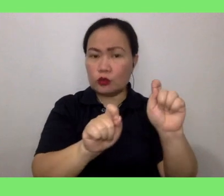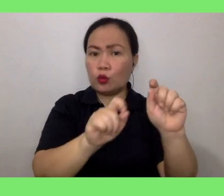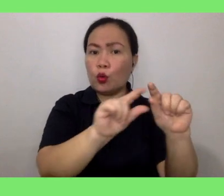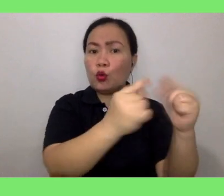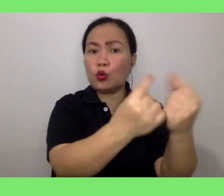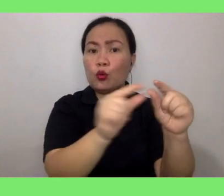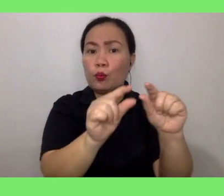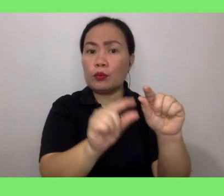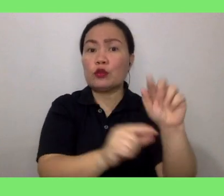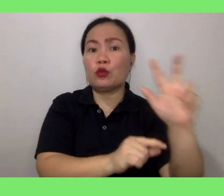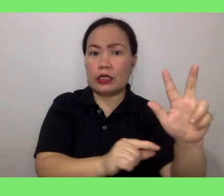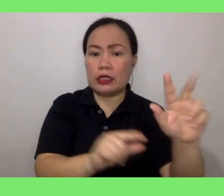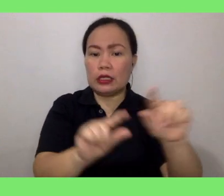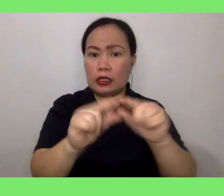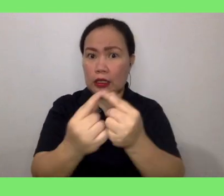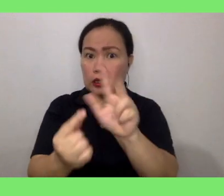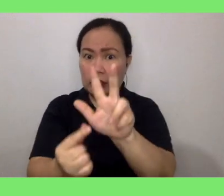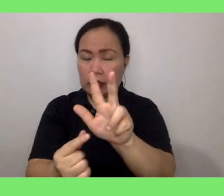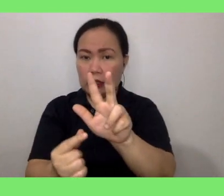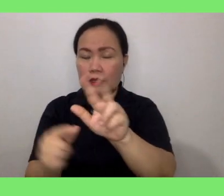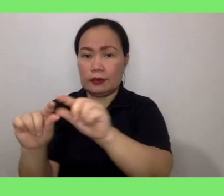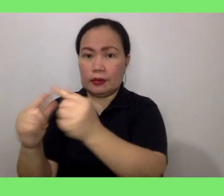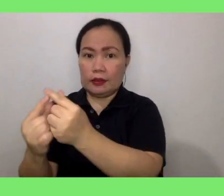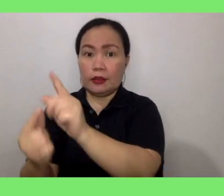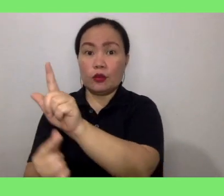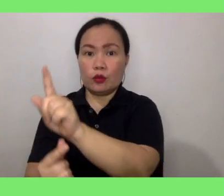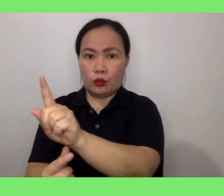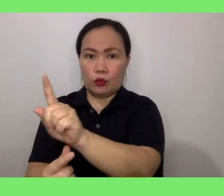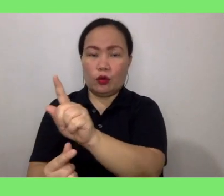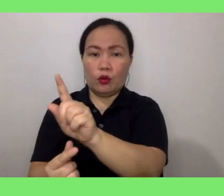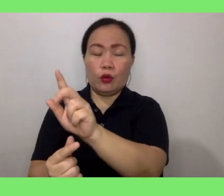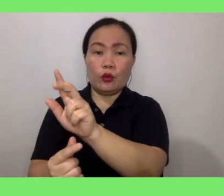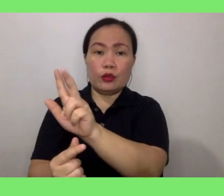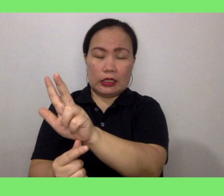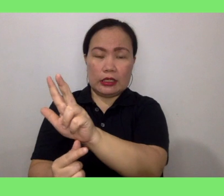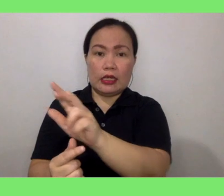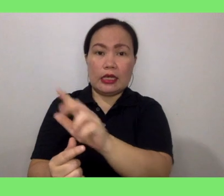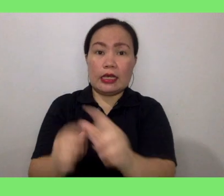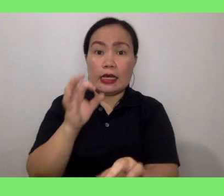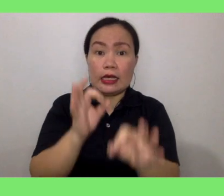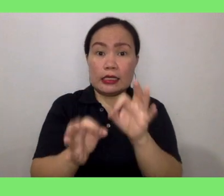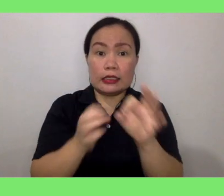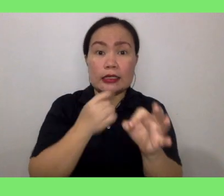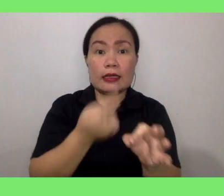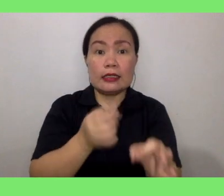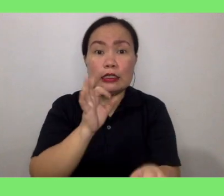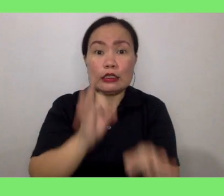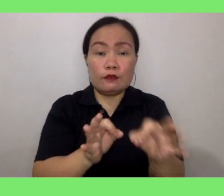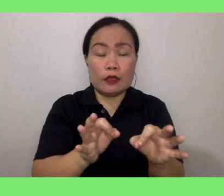it's if it represents a point, a line, or a plane.